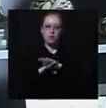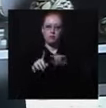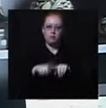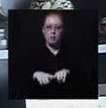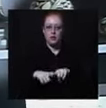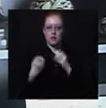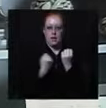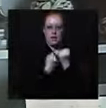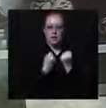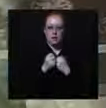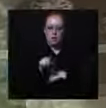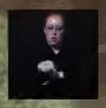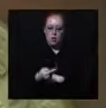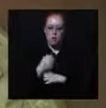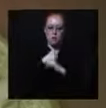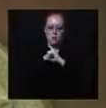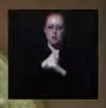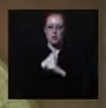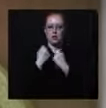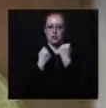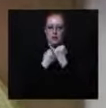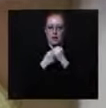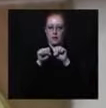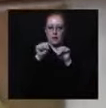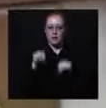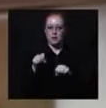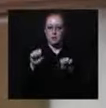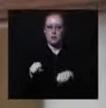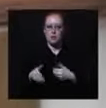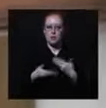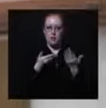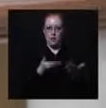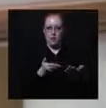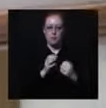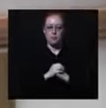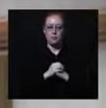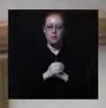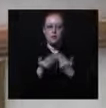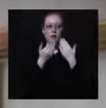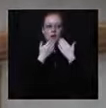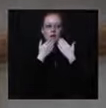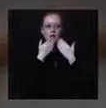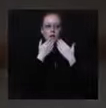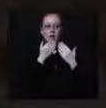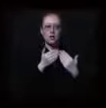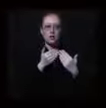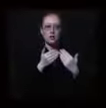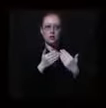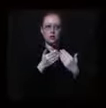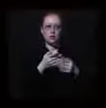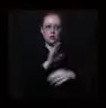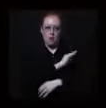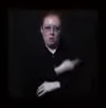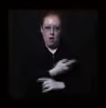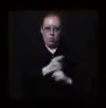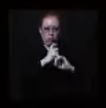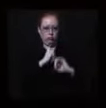advocacy that only the protection and advocacy system can provide. Thanks to the subpoena power that's granted to